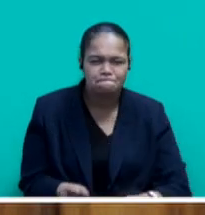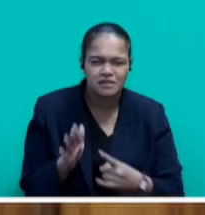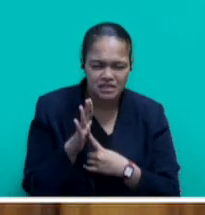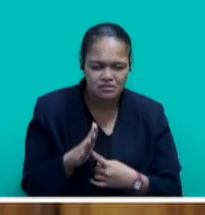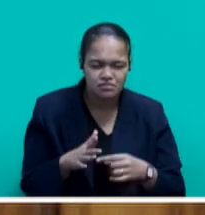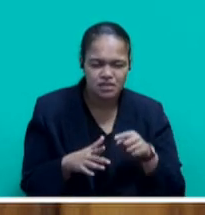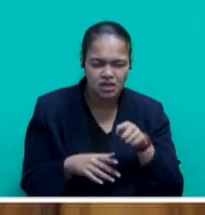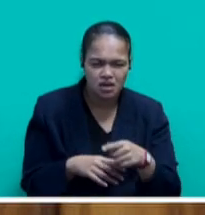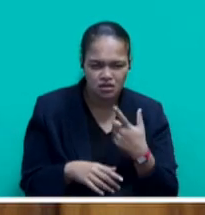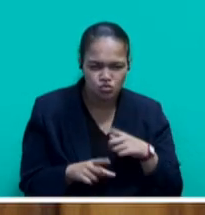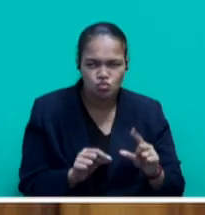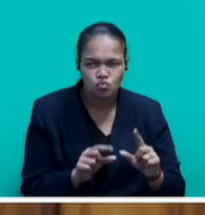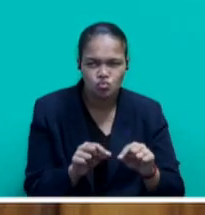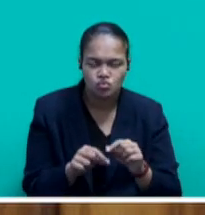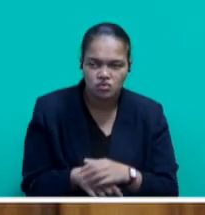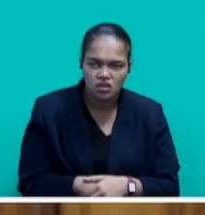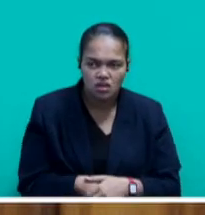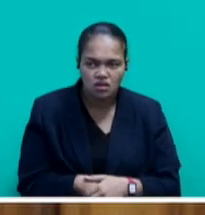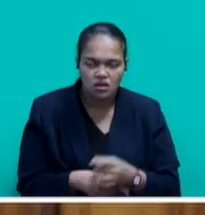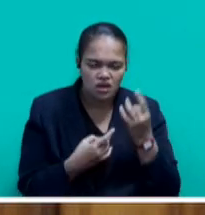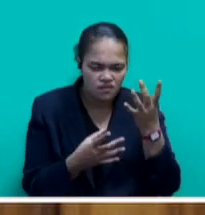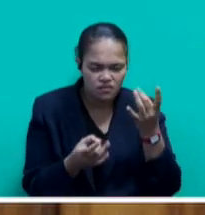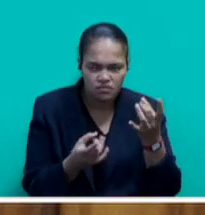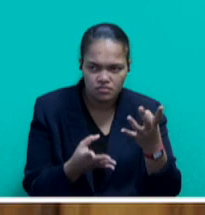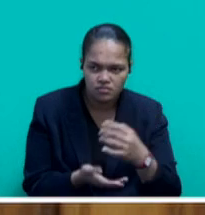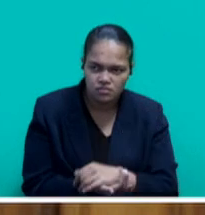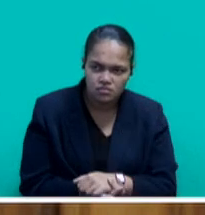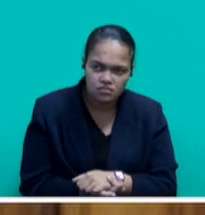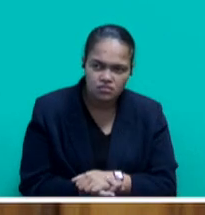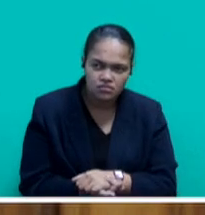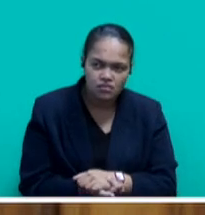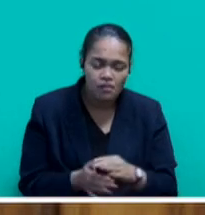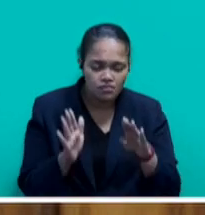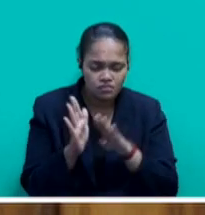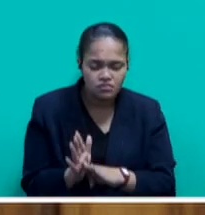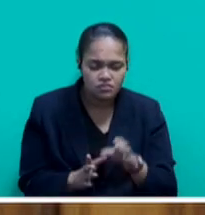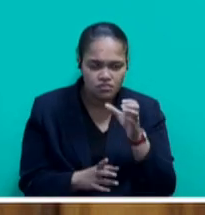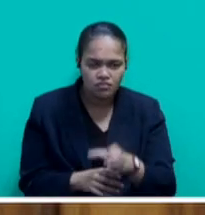to make allegations without any substance, information, or details. The chairman and the board have at